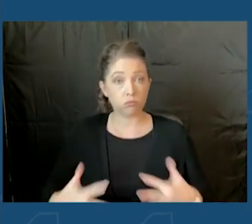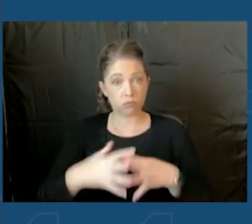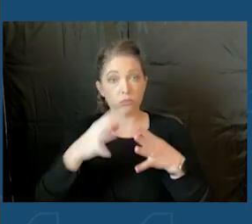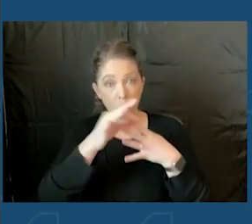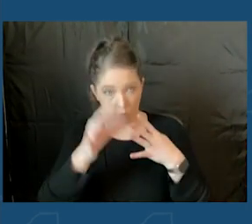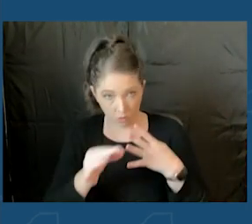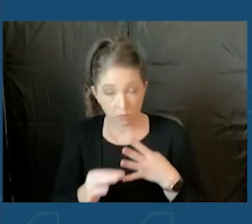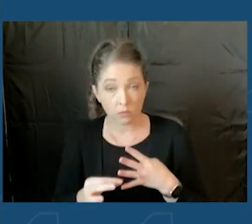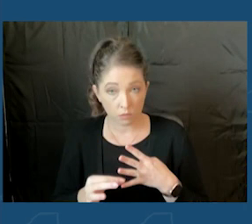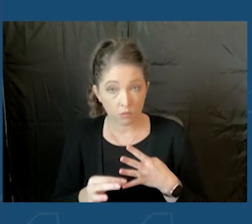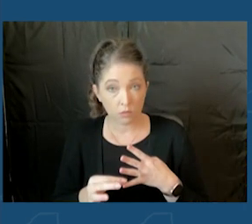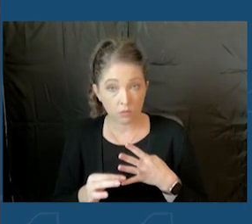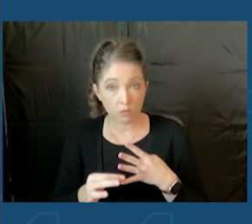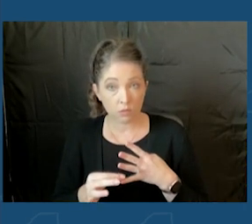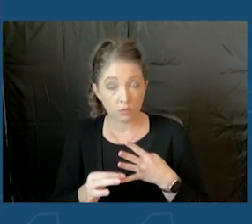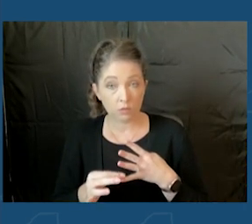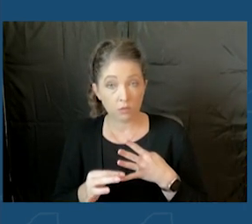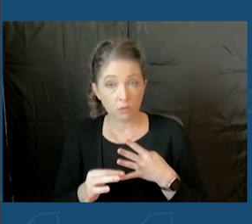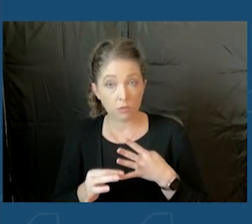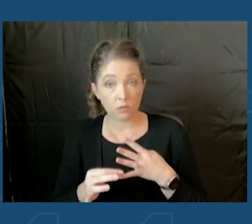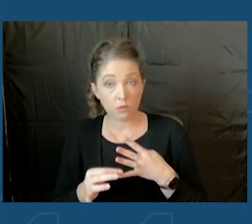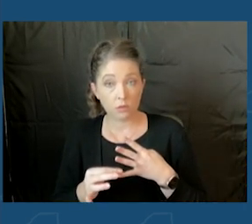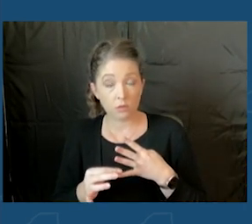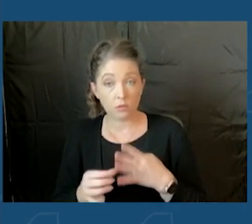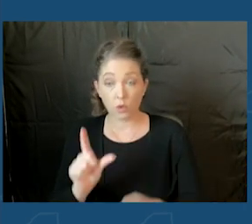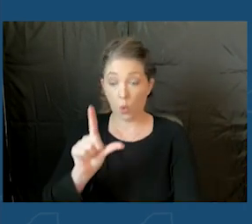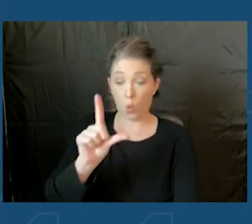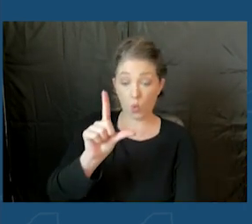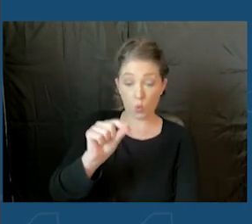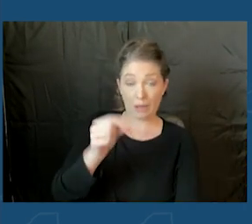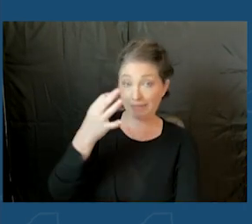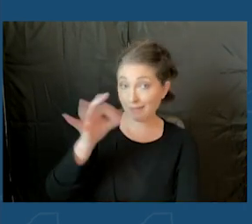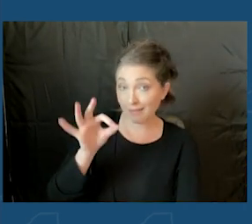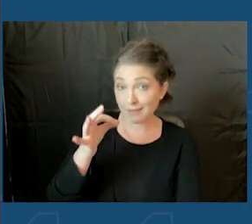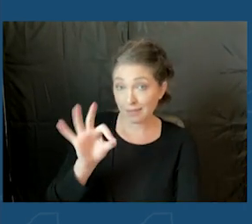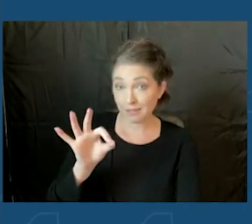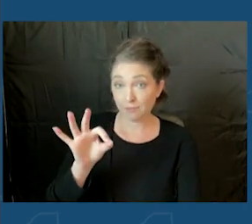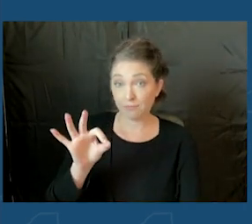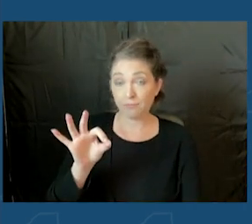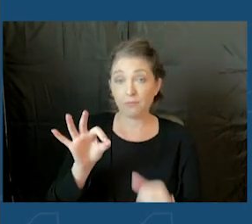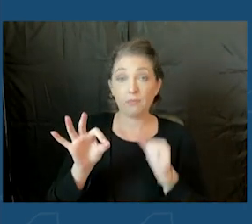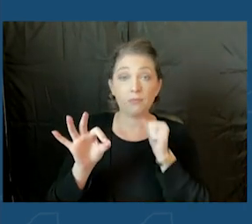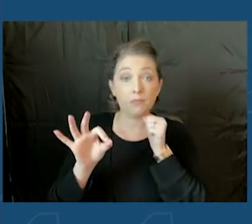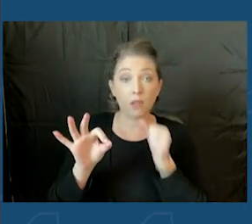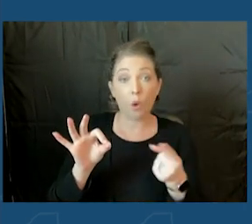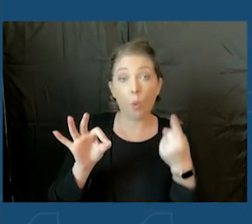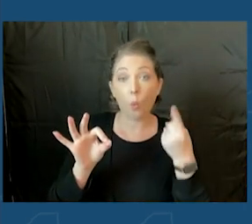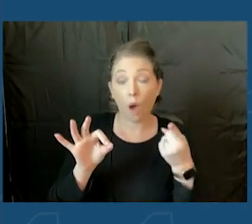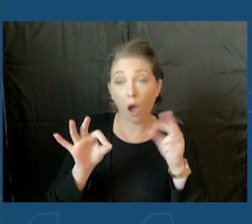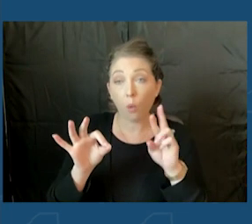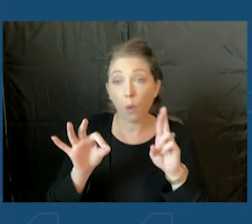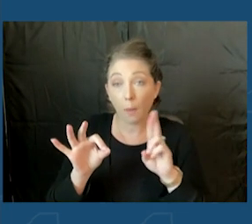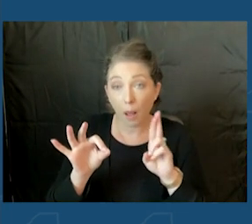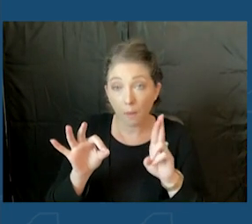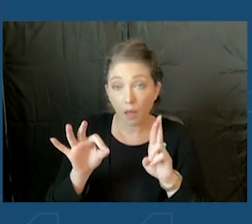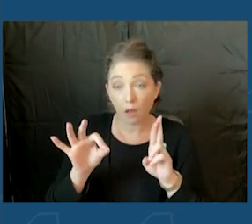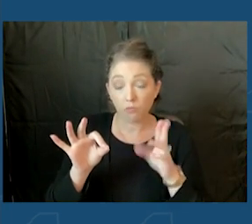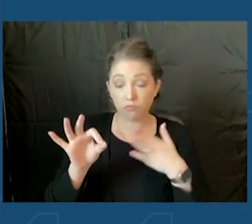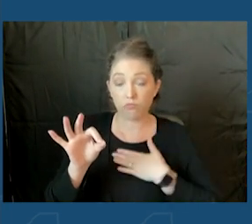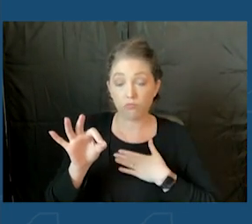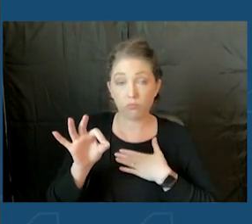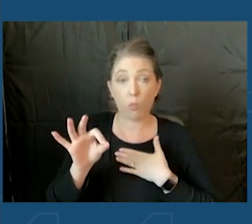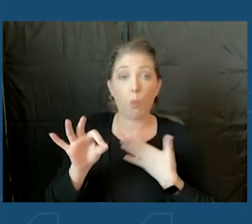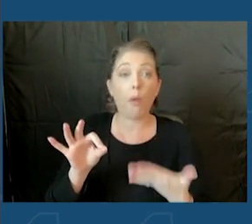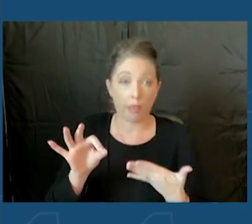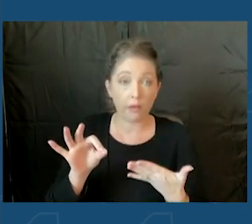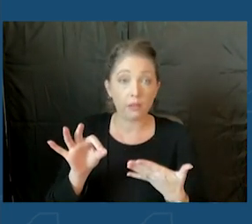choices, in 2019, not one Republican was willing to